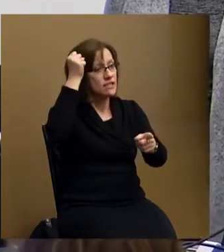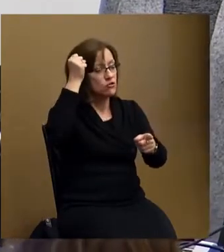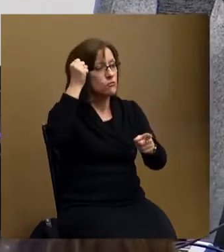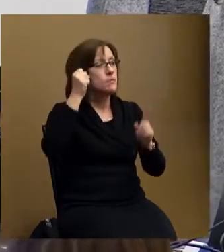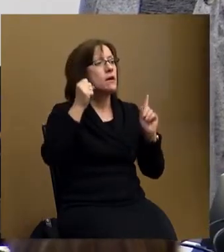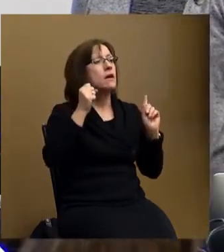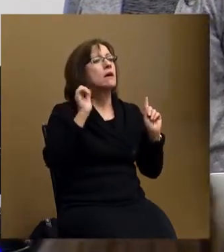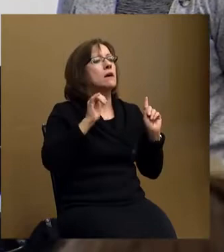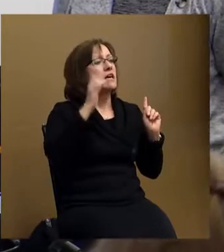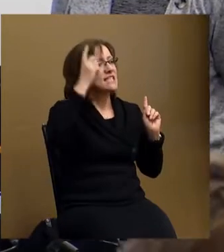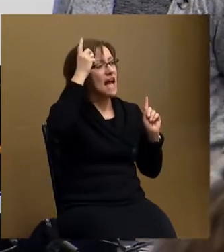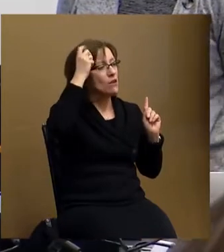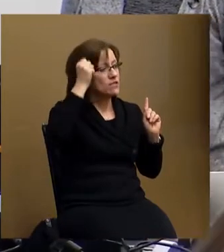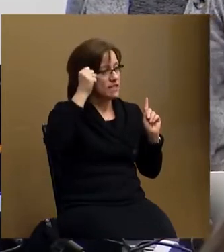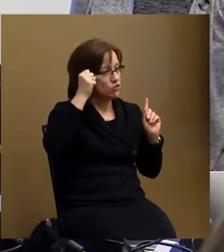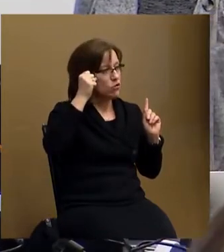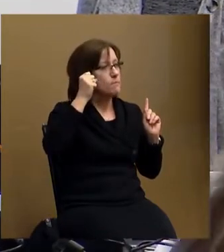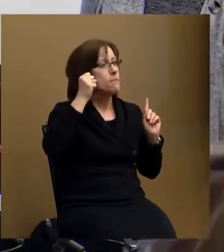Down syndrome?